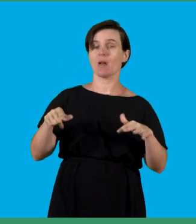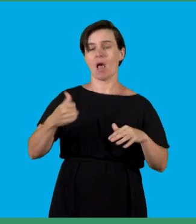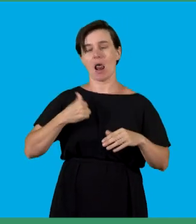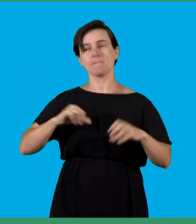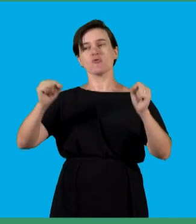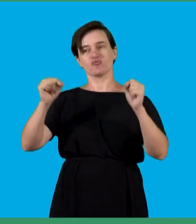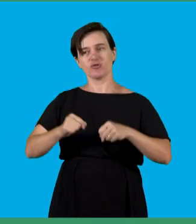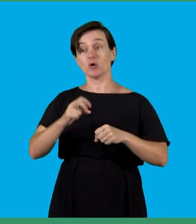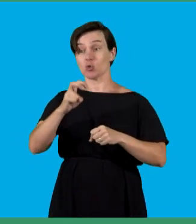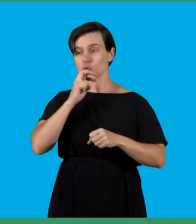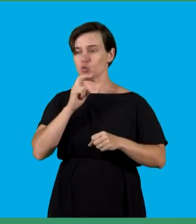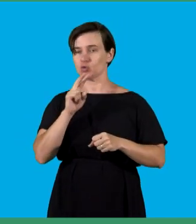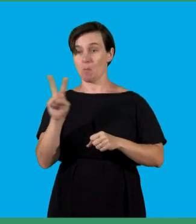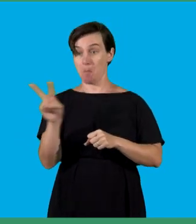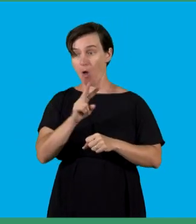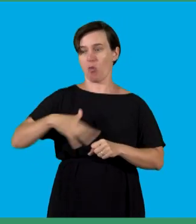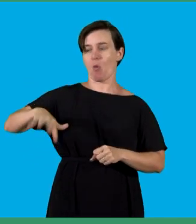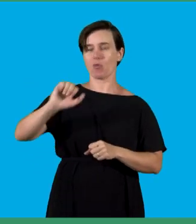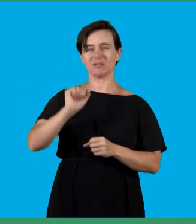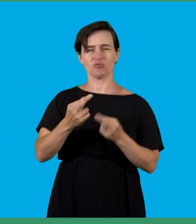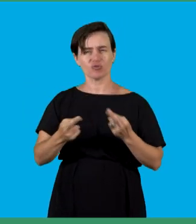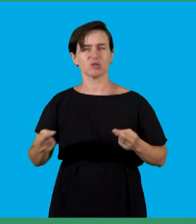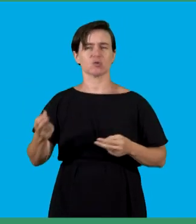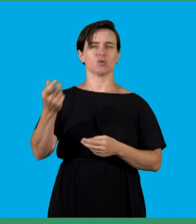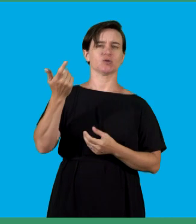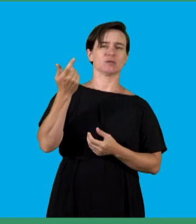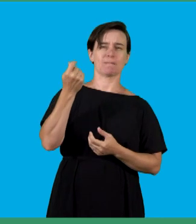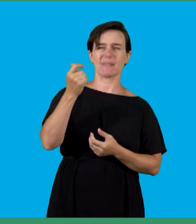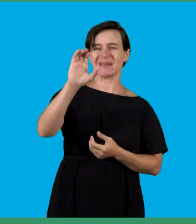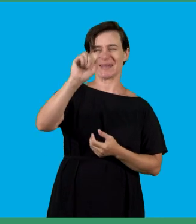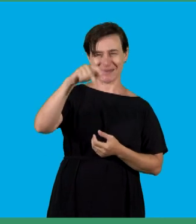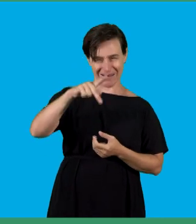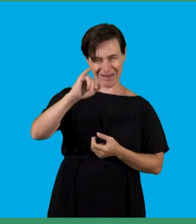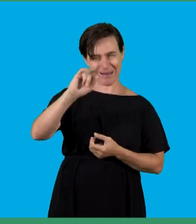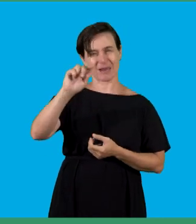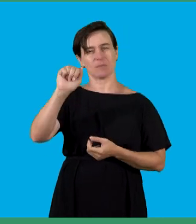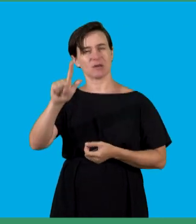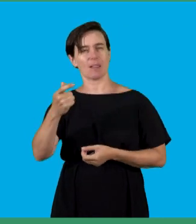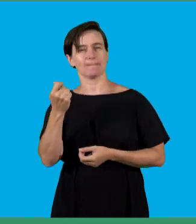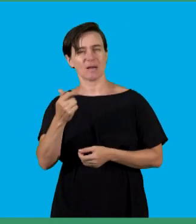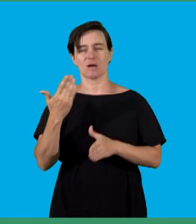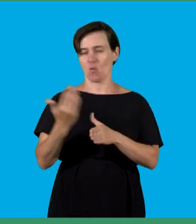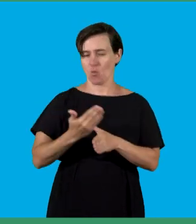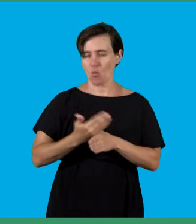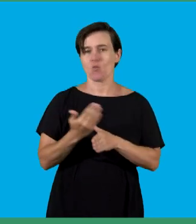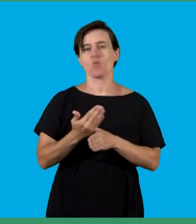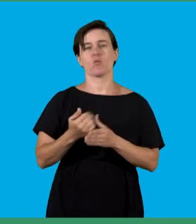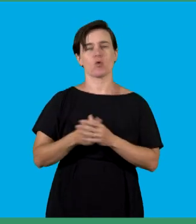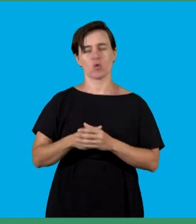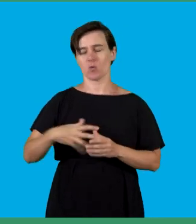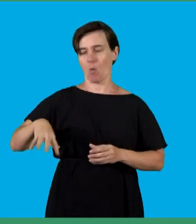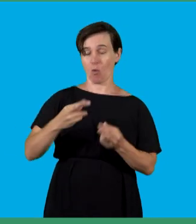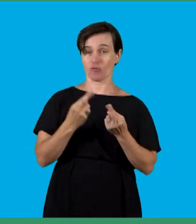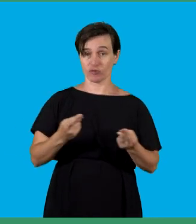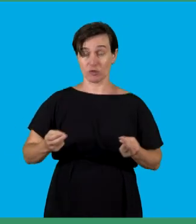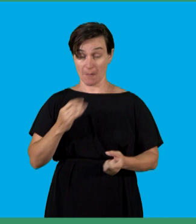to combine the resources that they have, to combine the money that they have, which is capital, to also combine the resources that